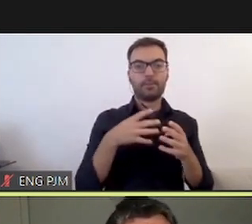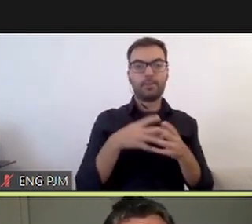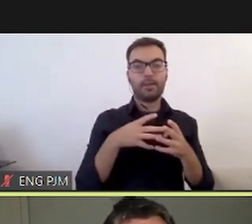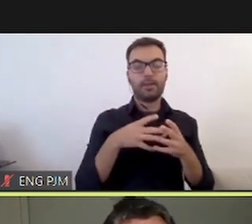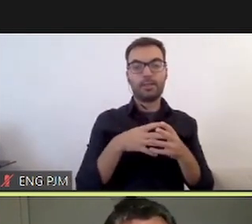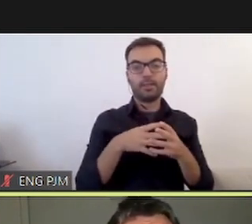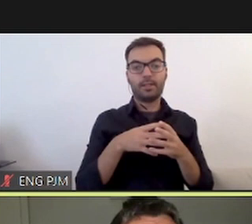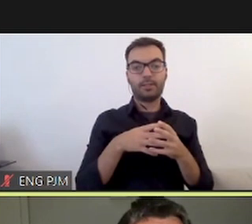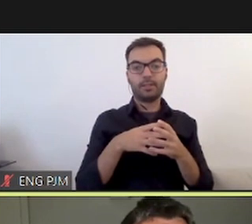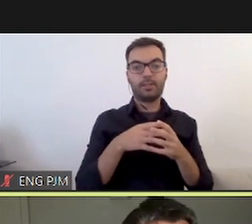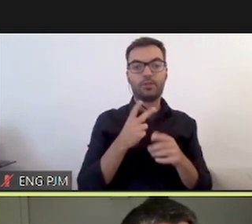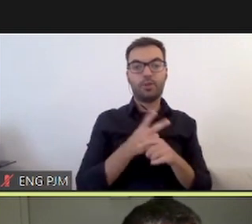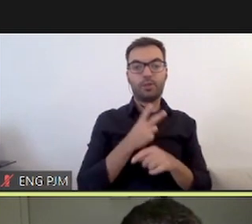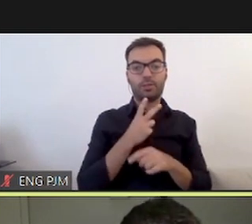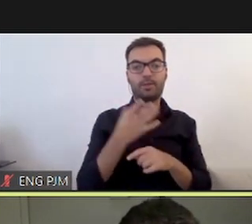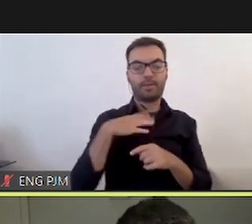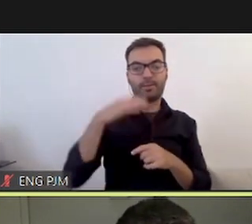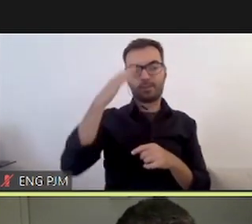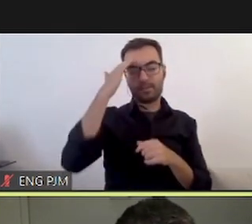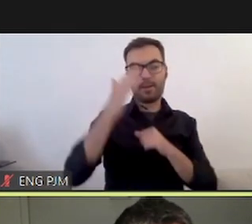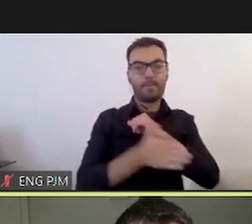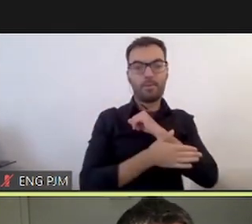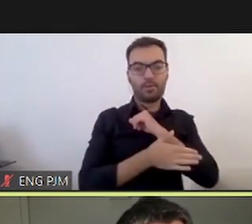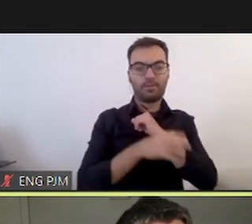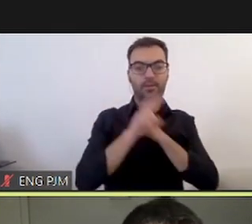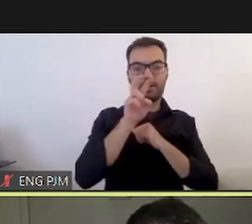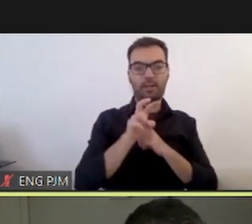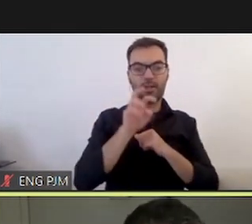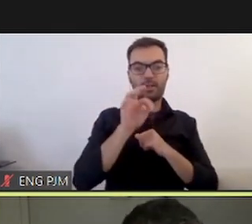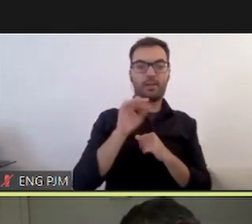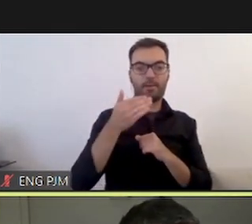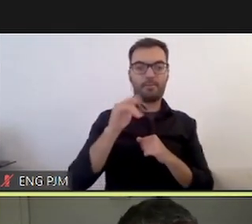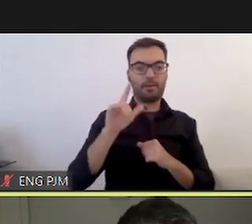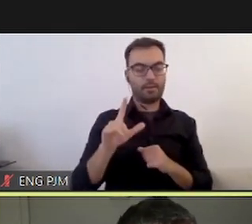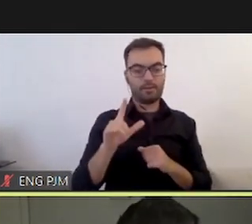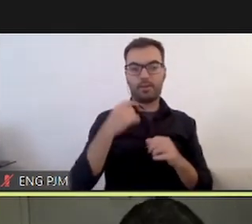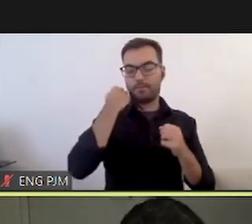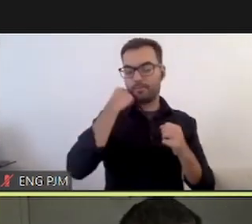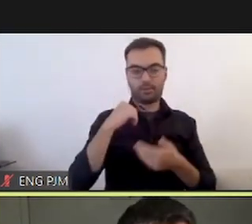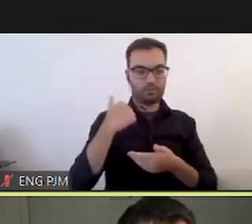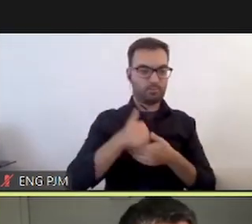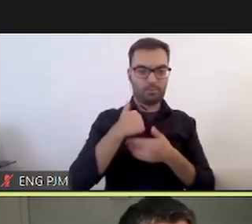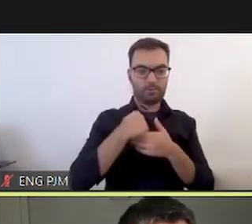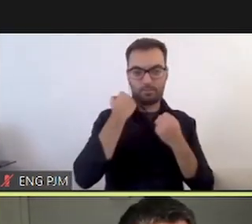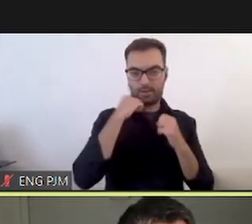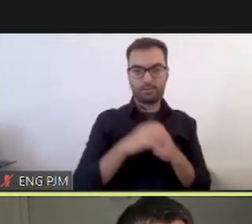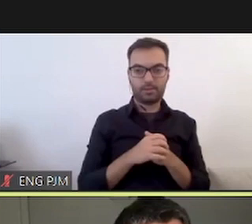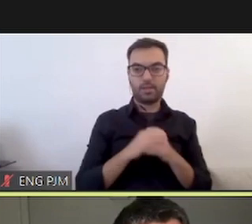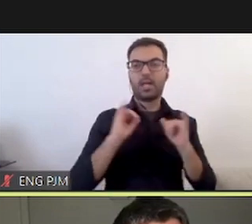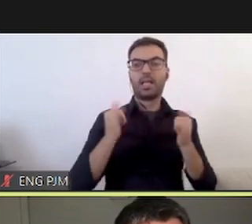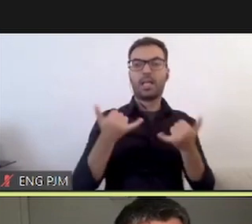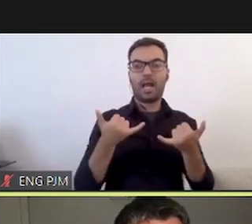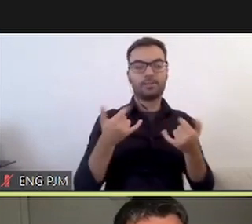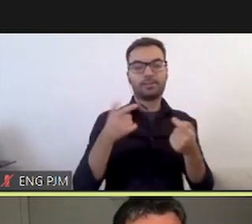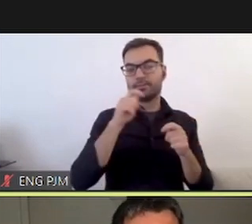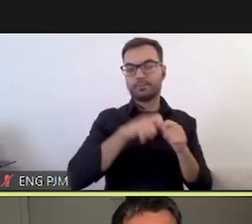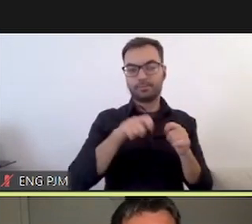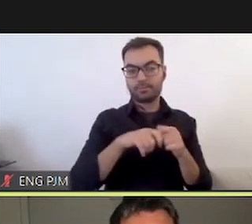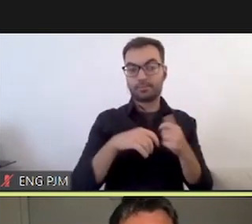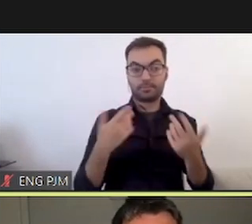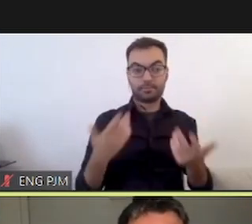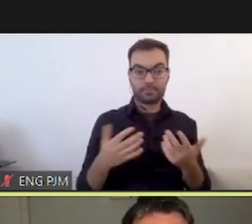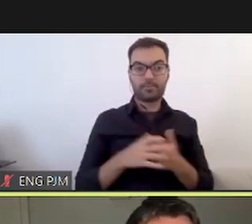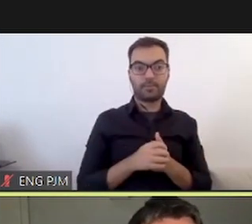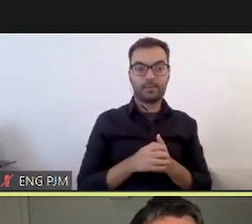really good to know the basic of the HTML. It really helps you a lot. And how we can verify that? So